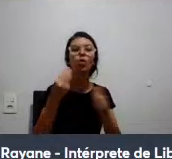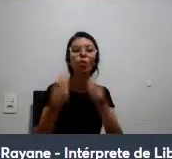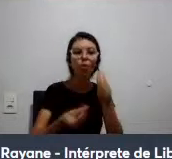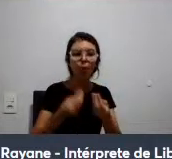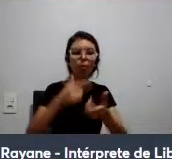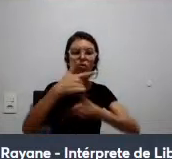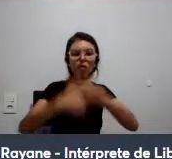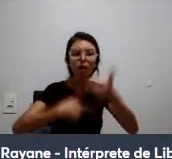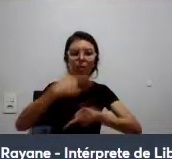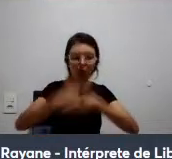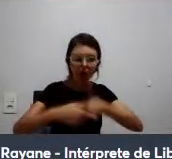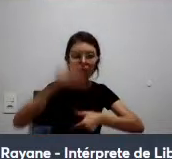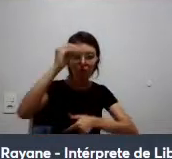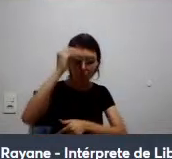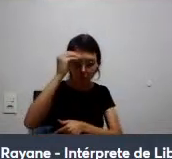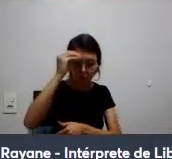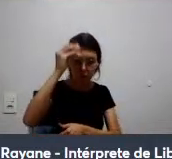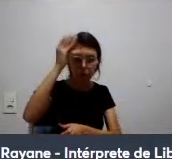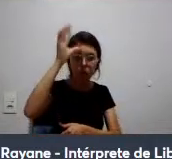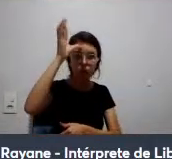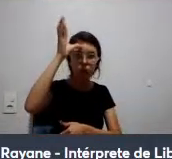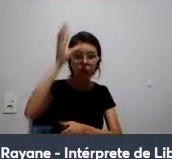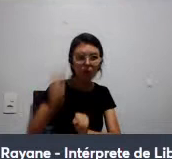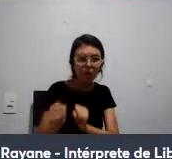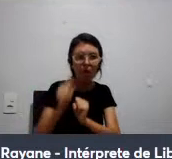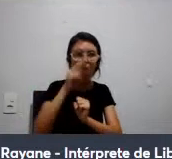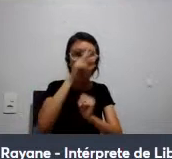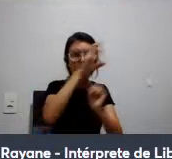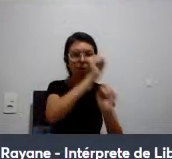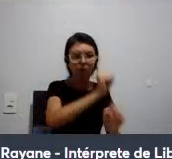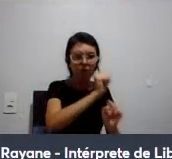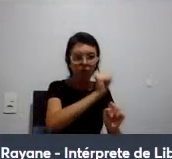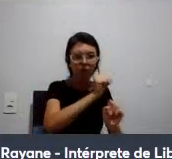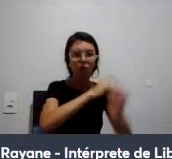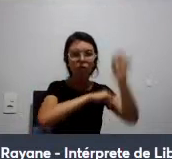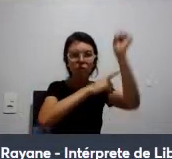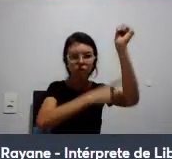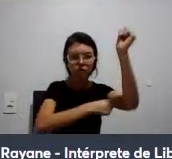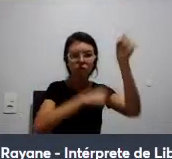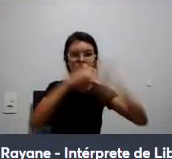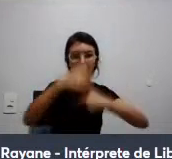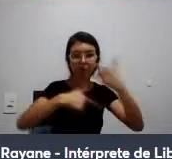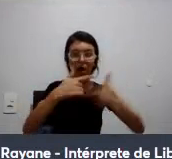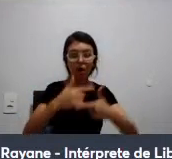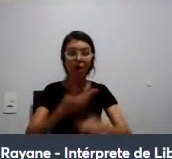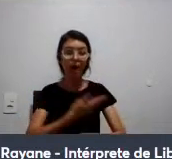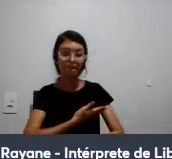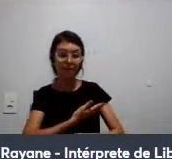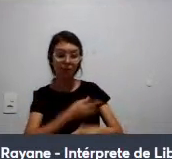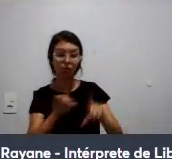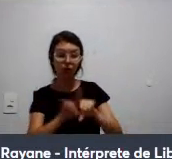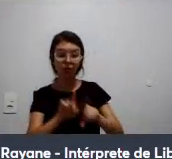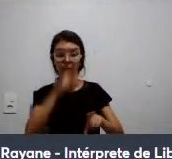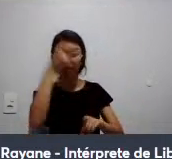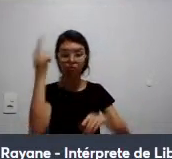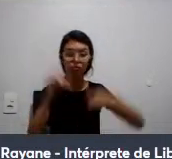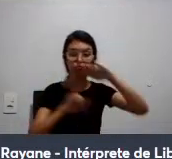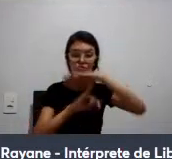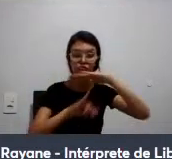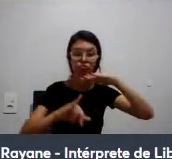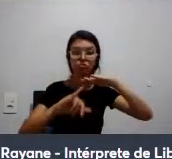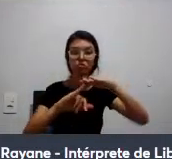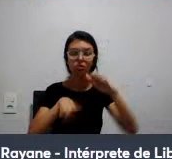conhecimento, são nossos colegas, pessoas em instituições de ensino e pesquisa, que fazem um